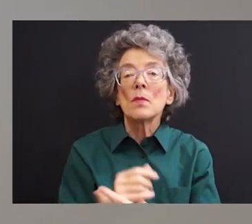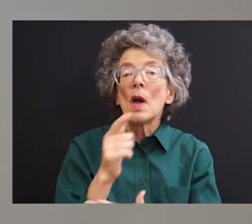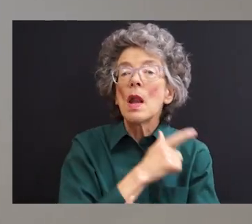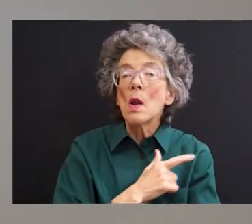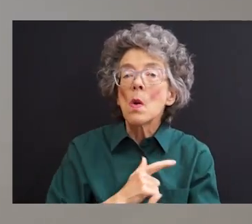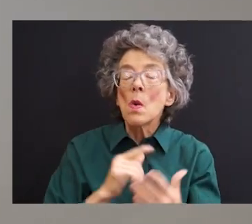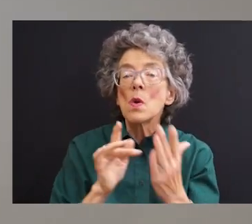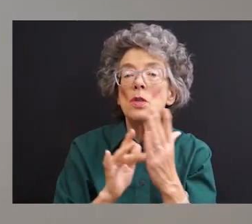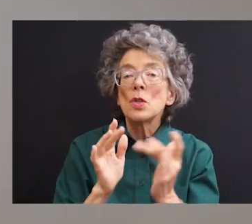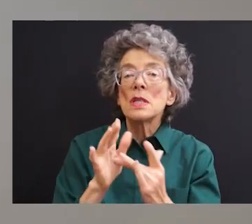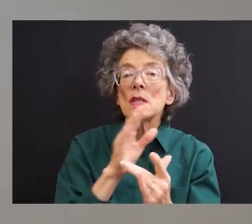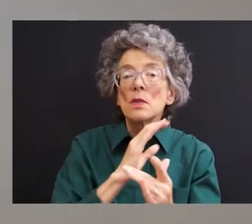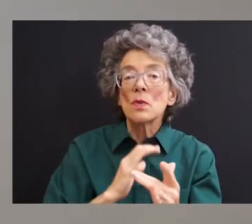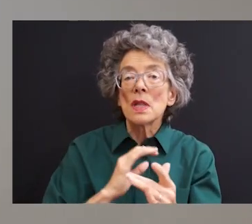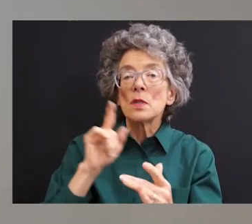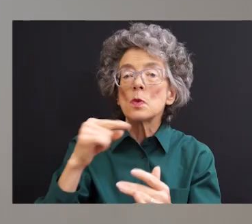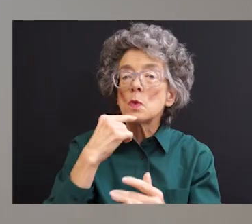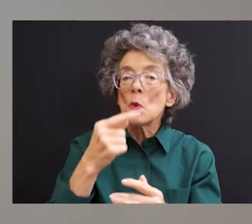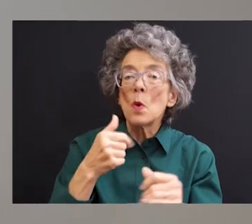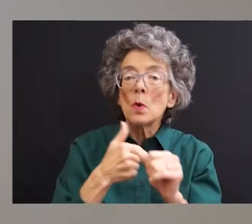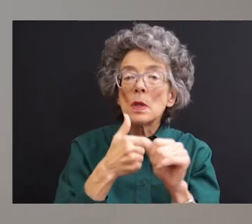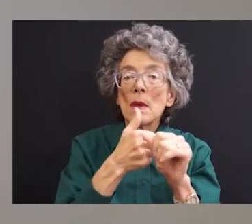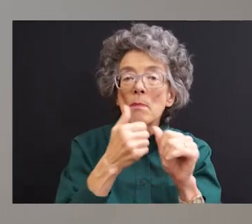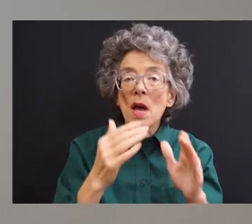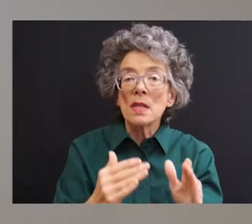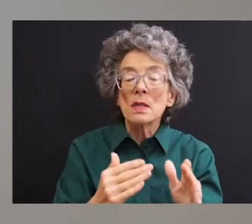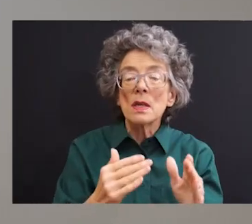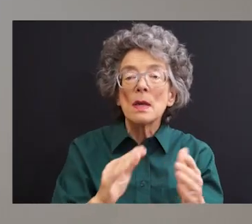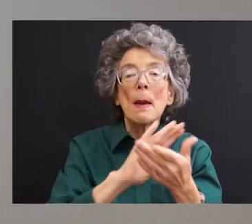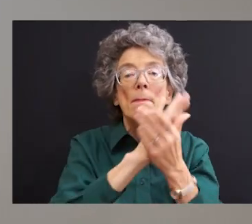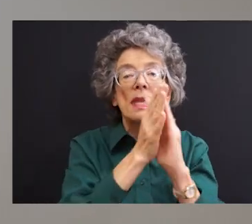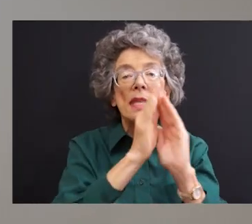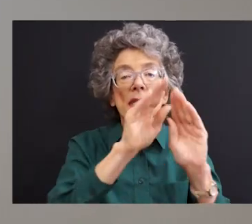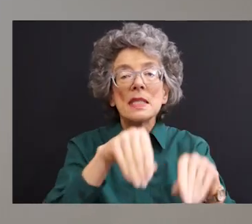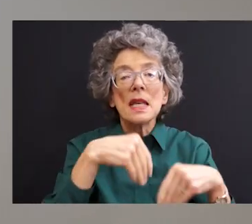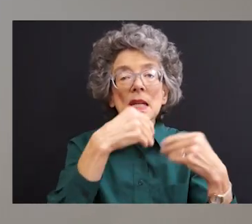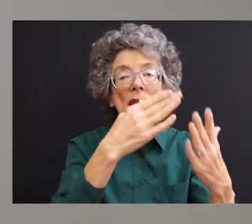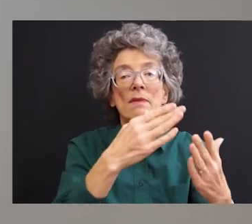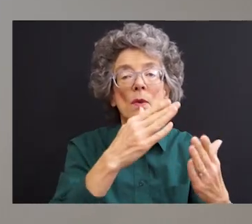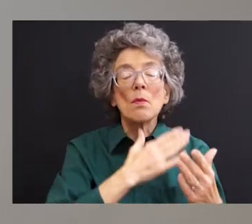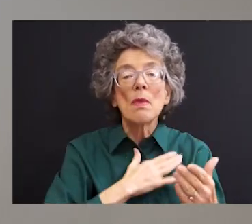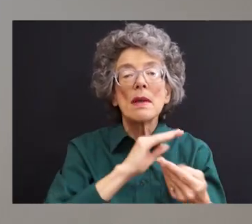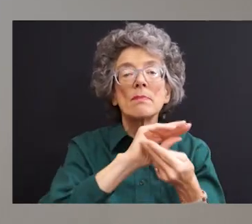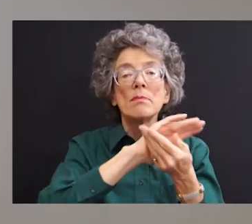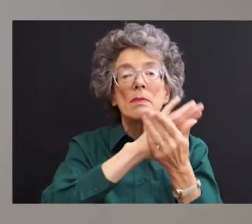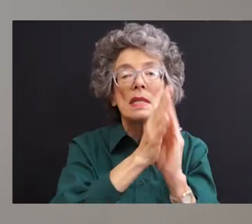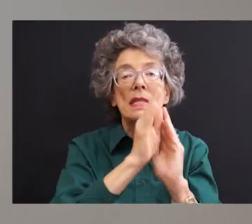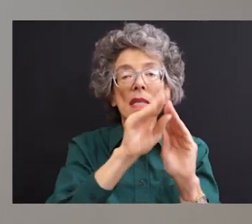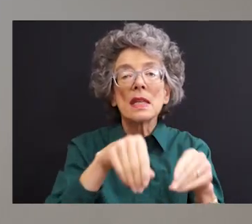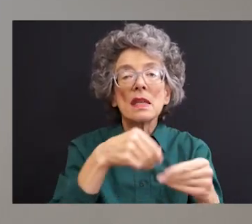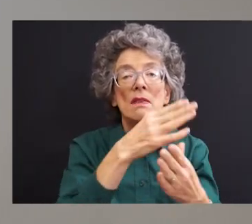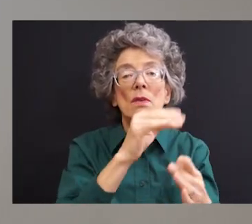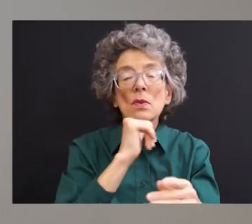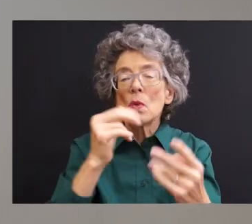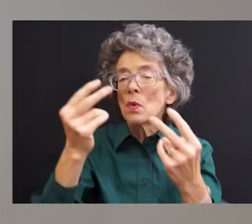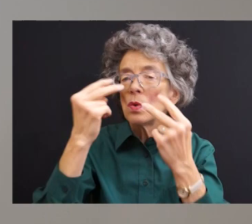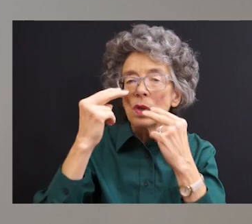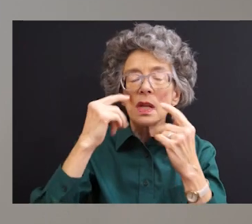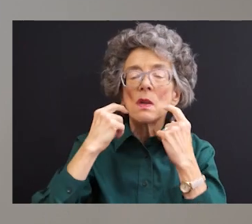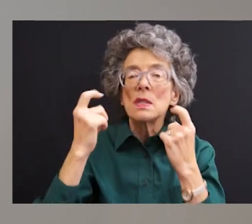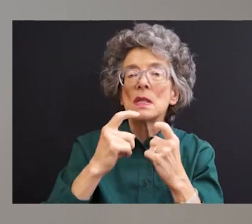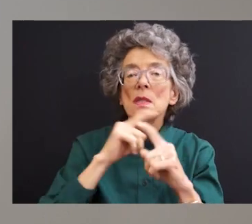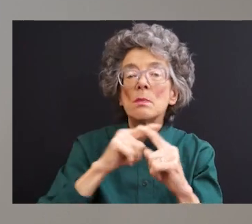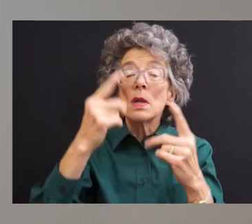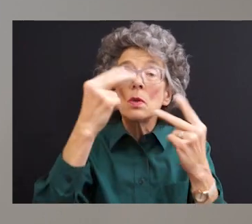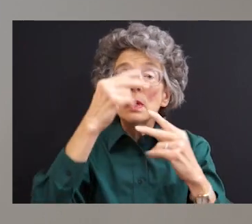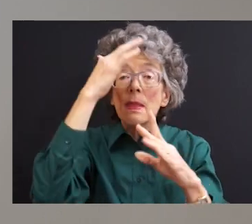Lord Jesus Christ, who said to your apostles, Peace I leave you, my peace I give you, look not on our sins,